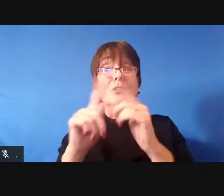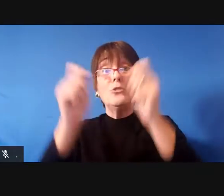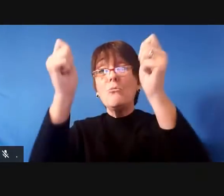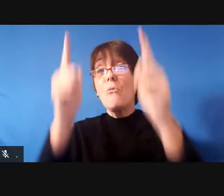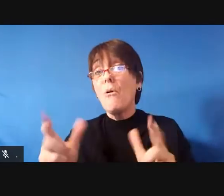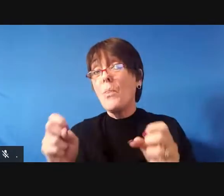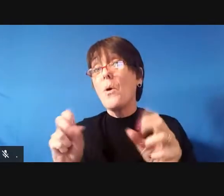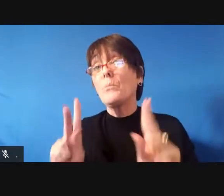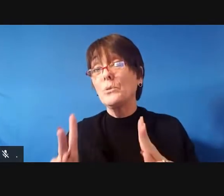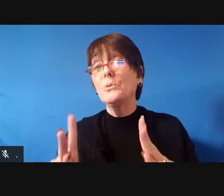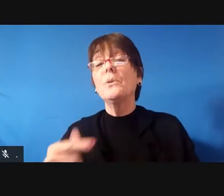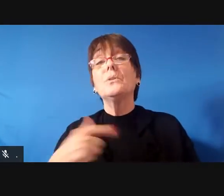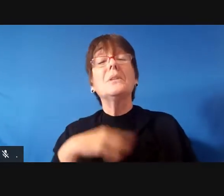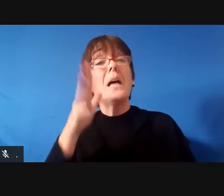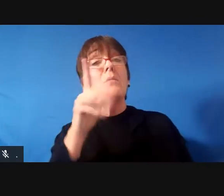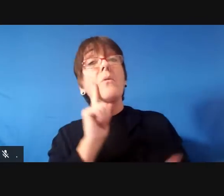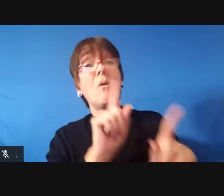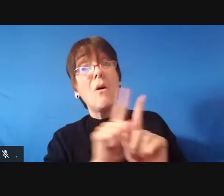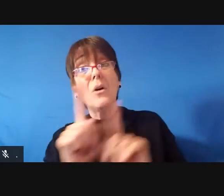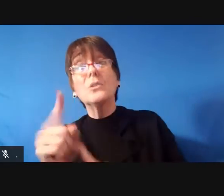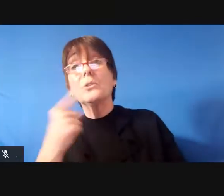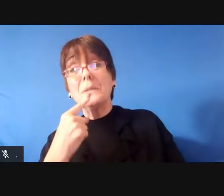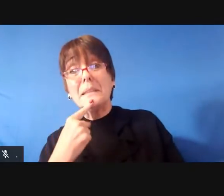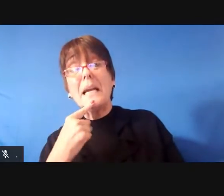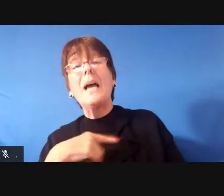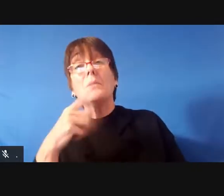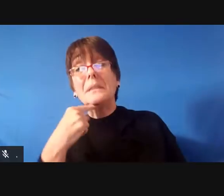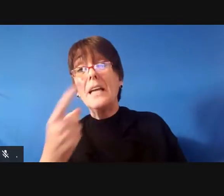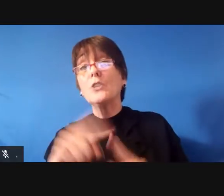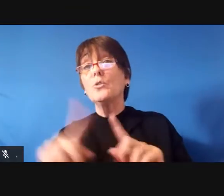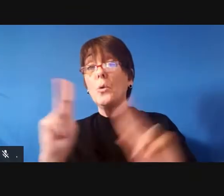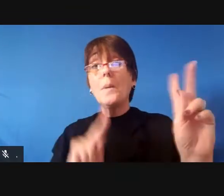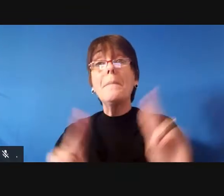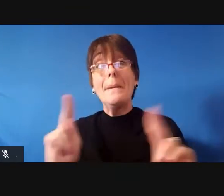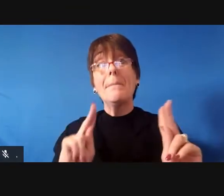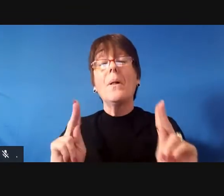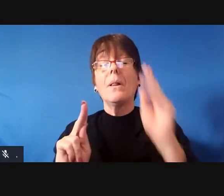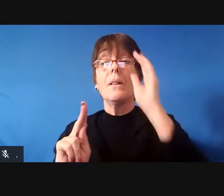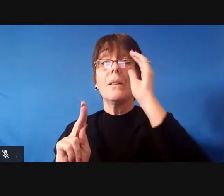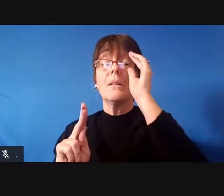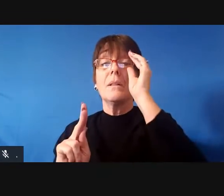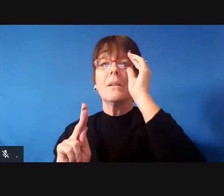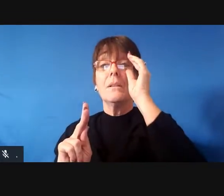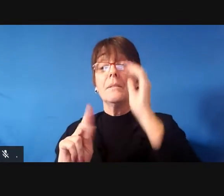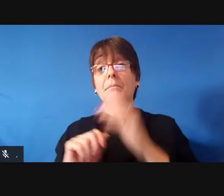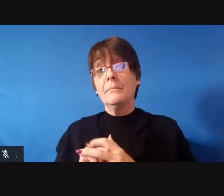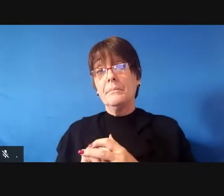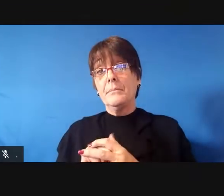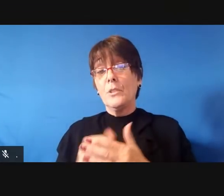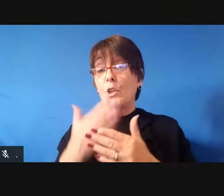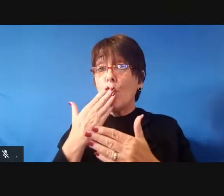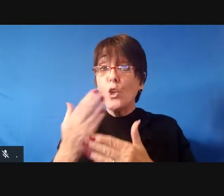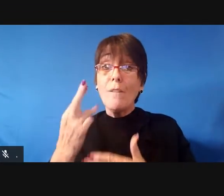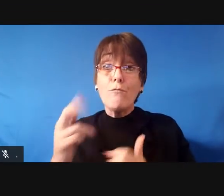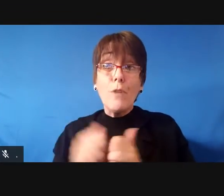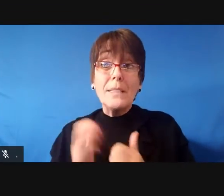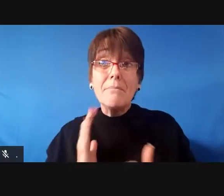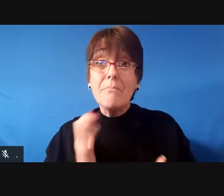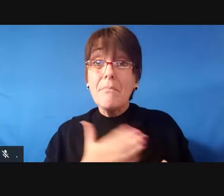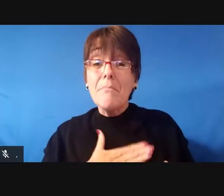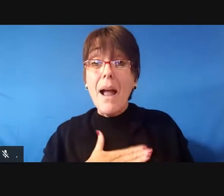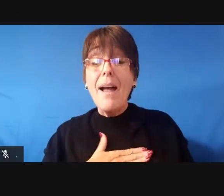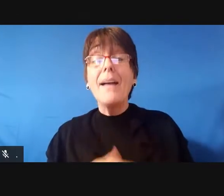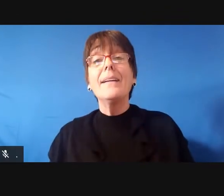And I will say it to people who are close friends of mine, others